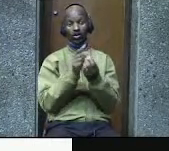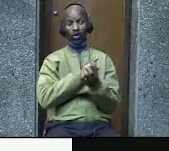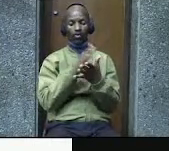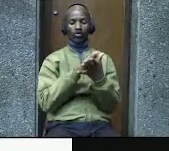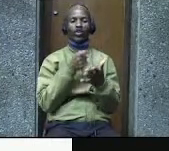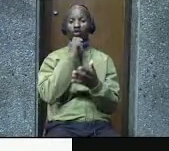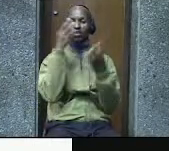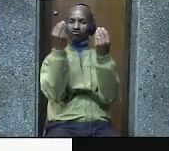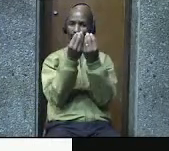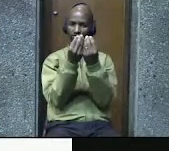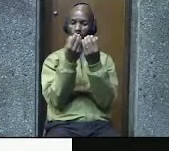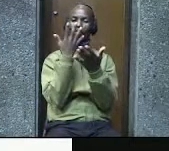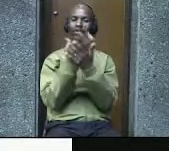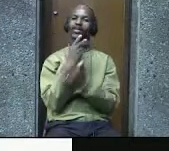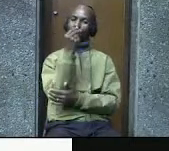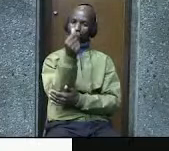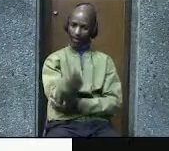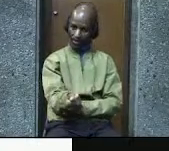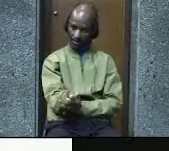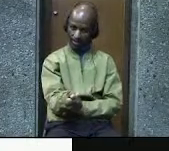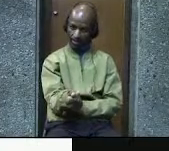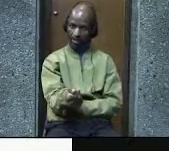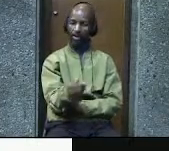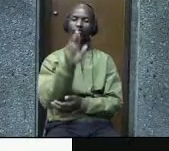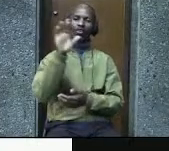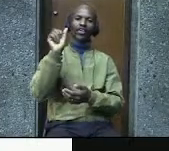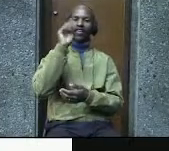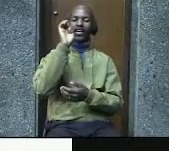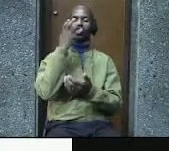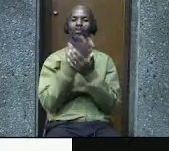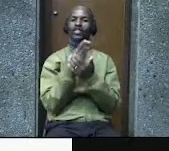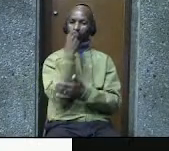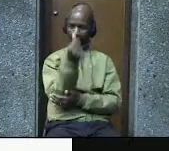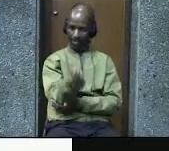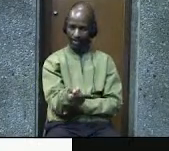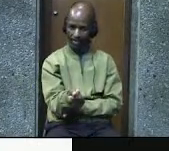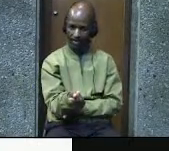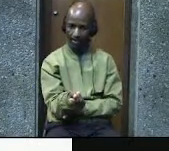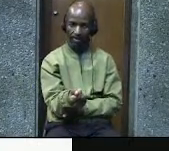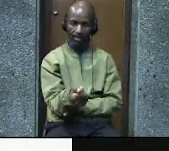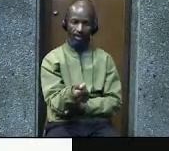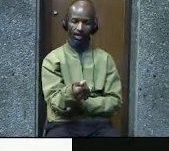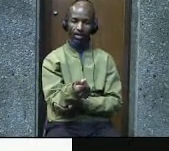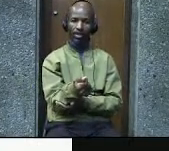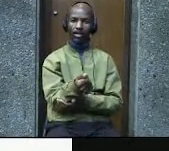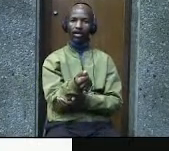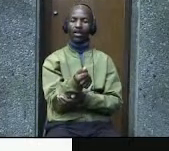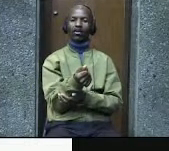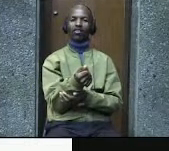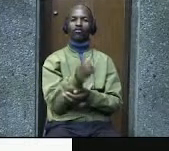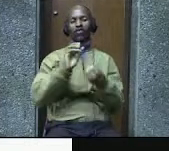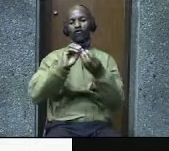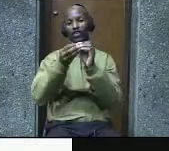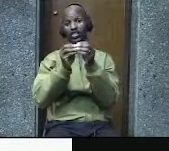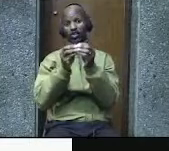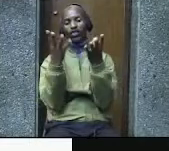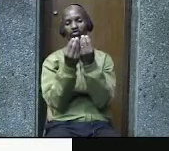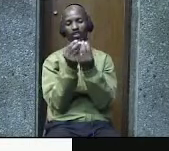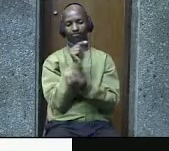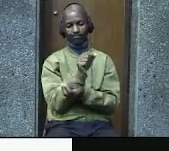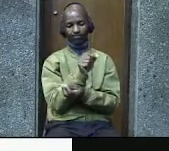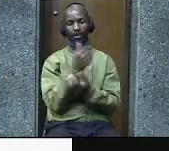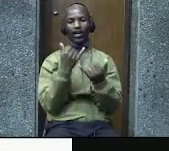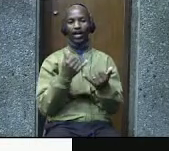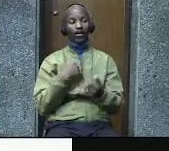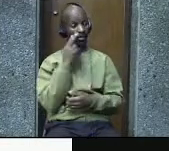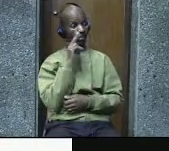property. So obviously you must pay for the rates, you must pay for for the maintenance of that property.